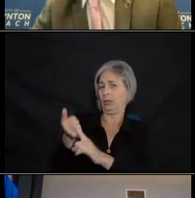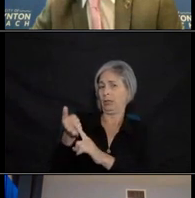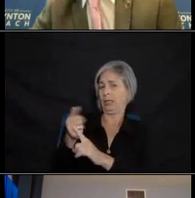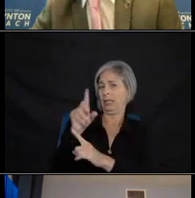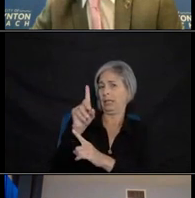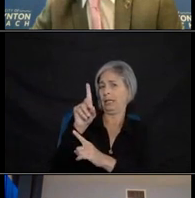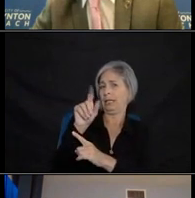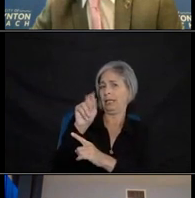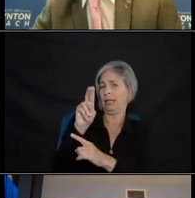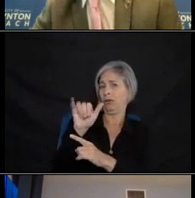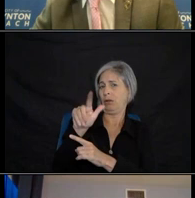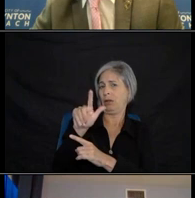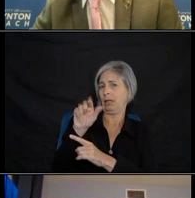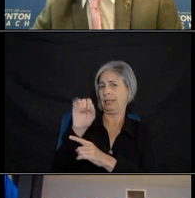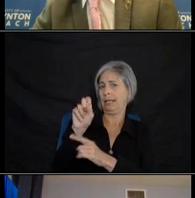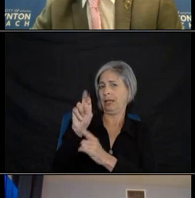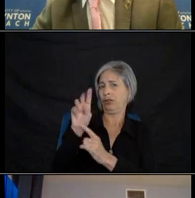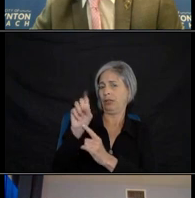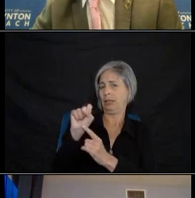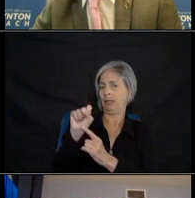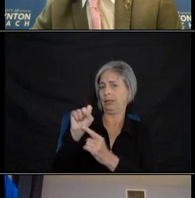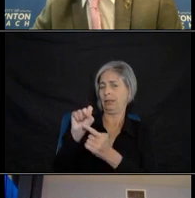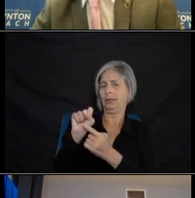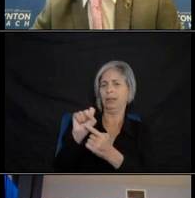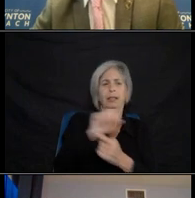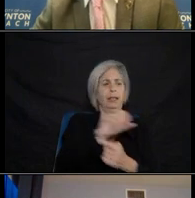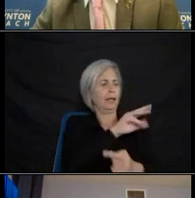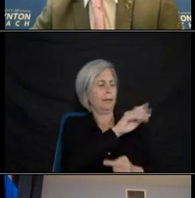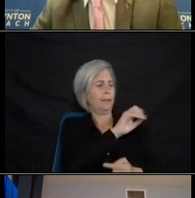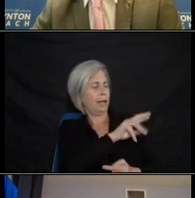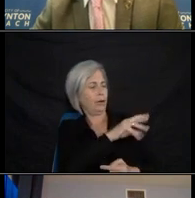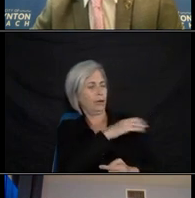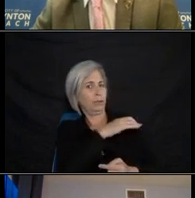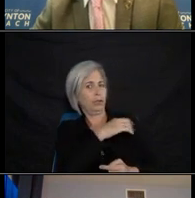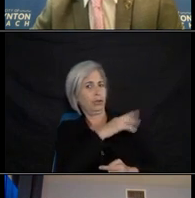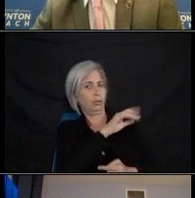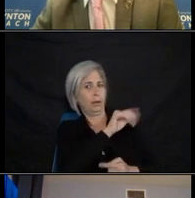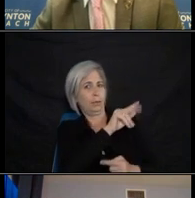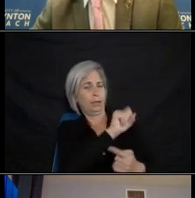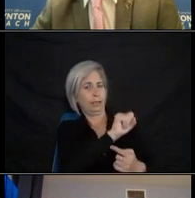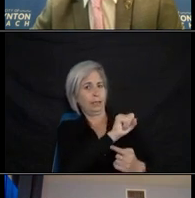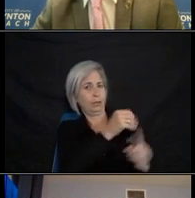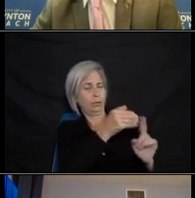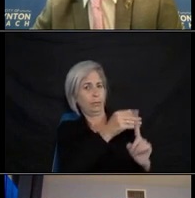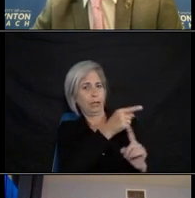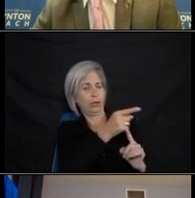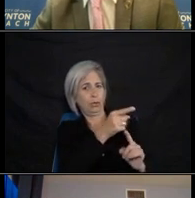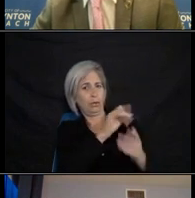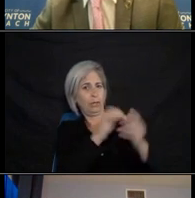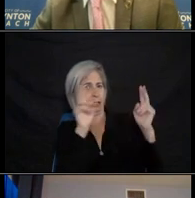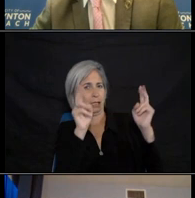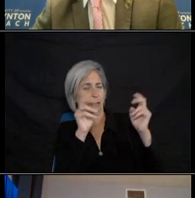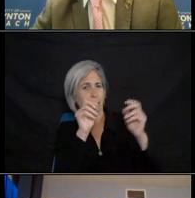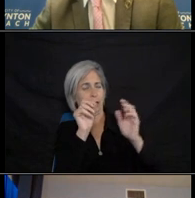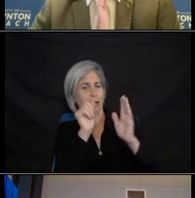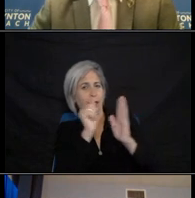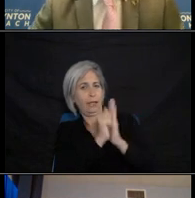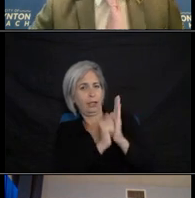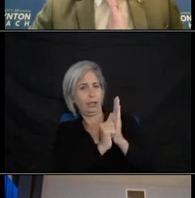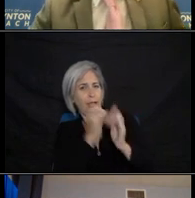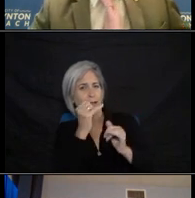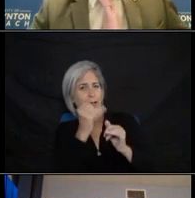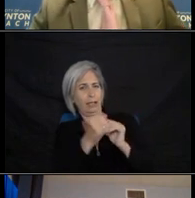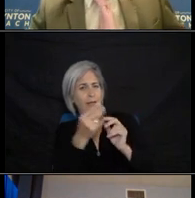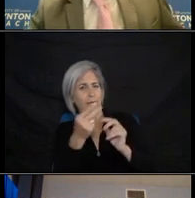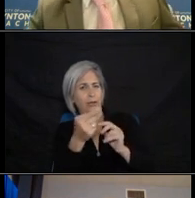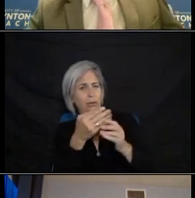Sanders. Mayor? Yes. I just wanna remind you that this item is on the agenda and the last few